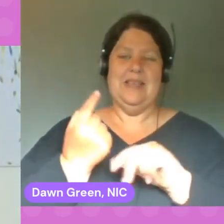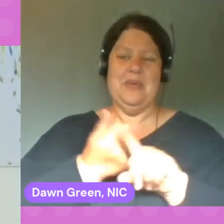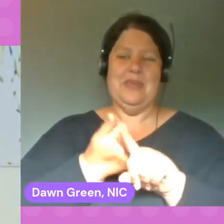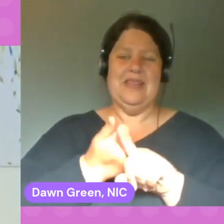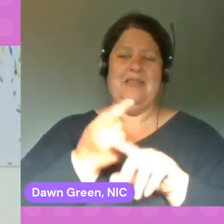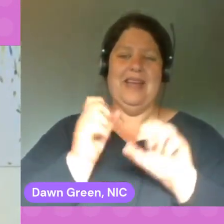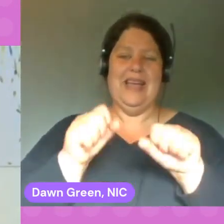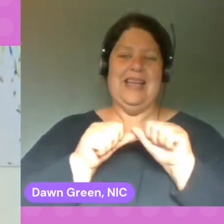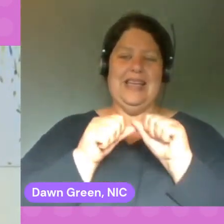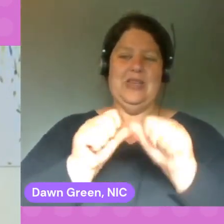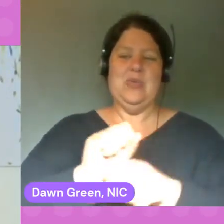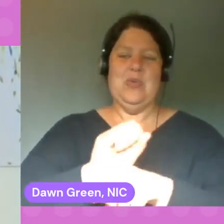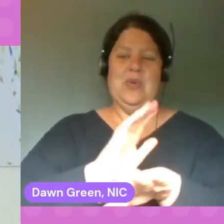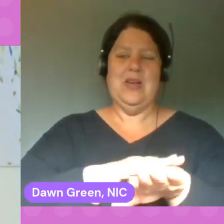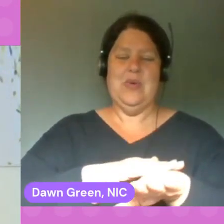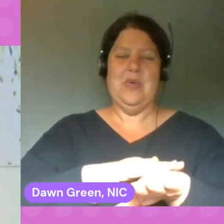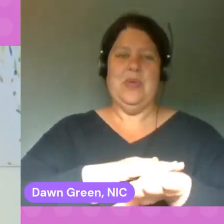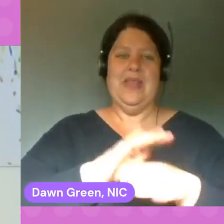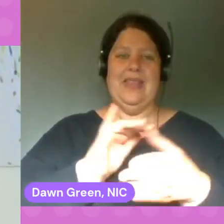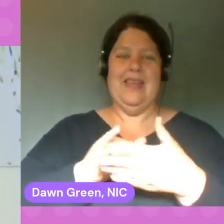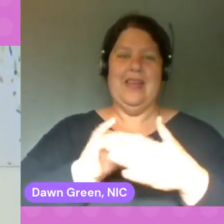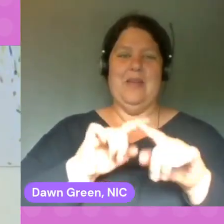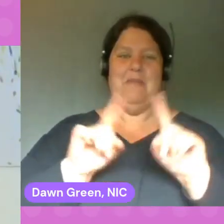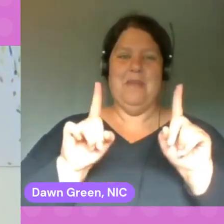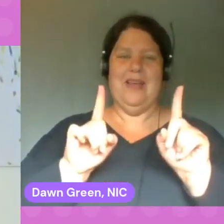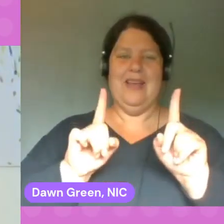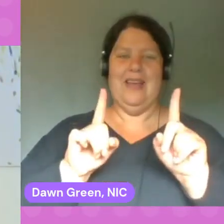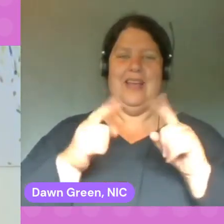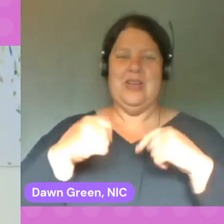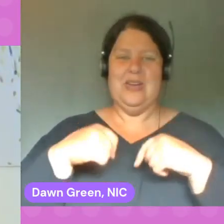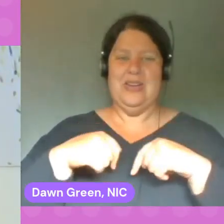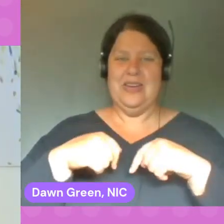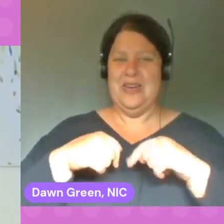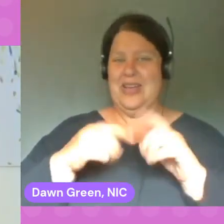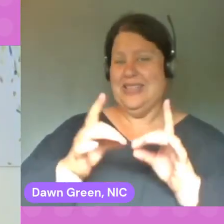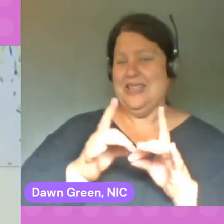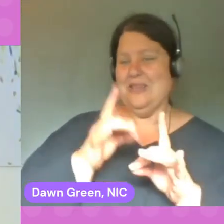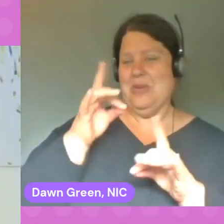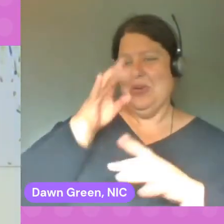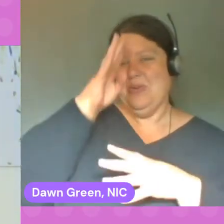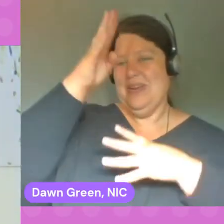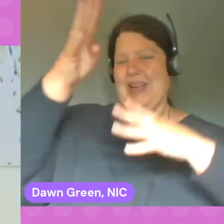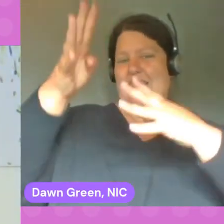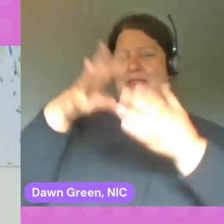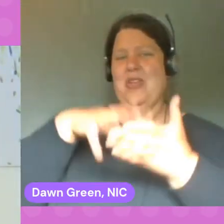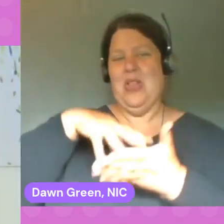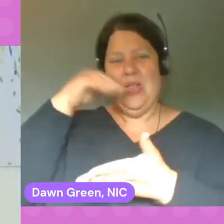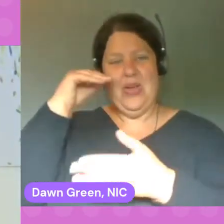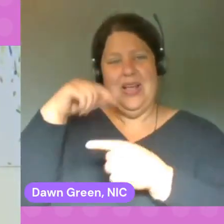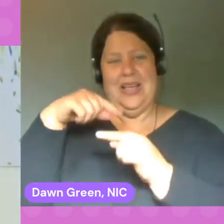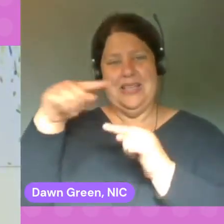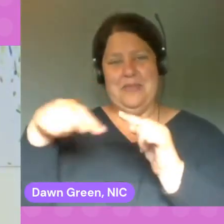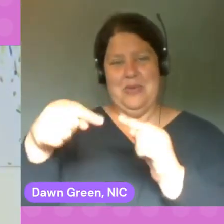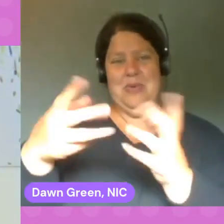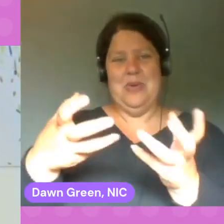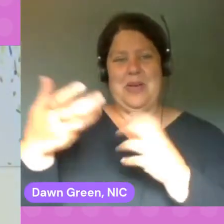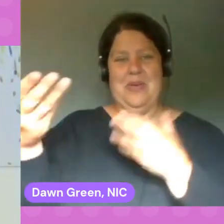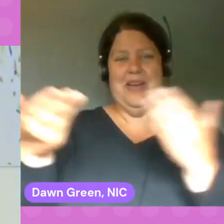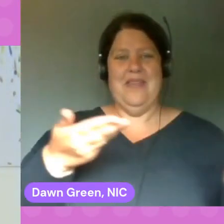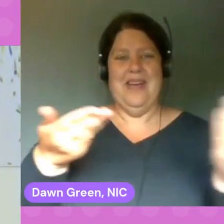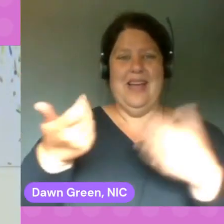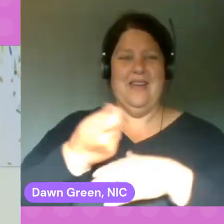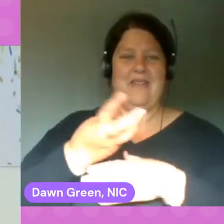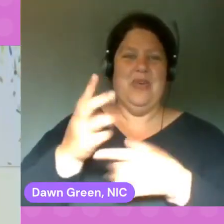with the materials, but in the spirit of the creative learning spiral, we wanted to invite a couple